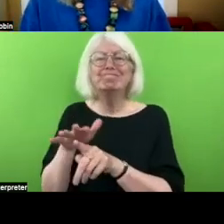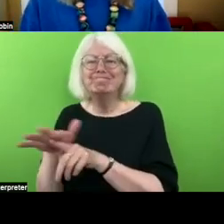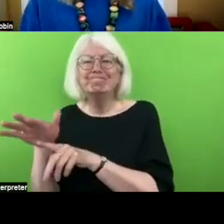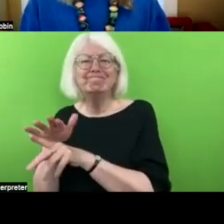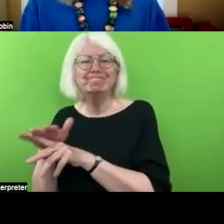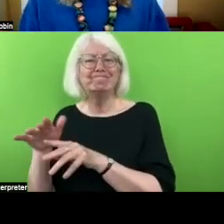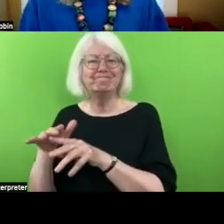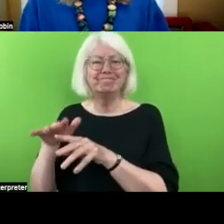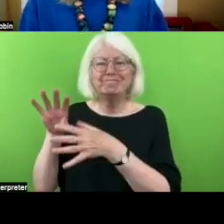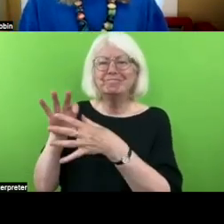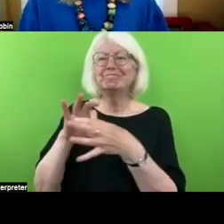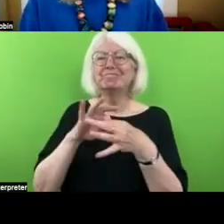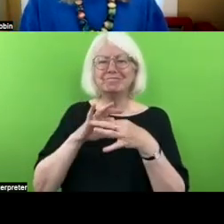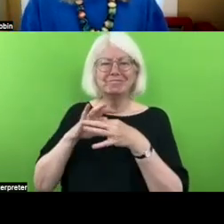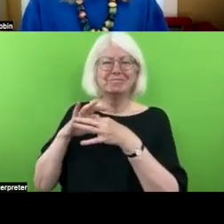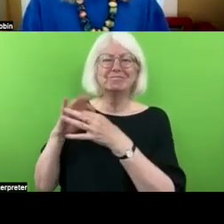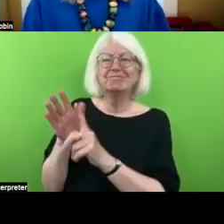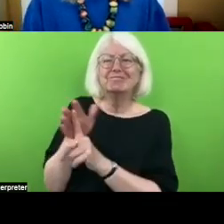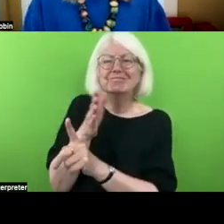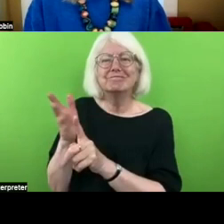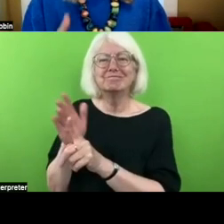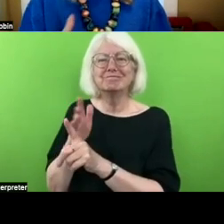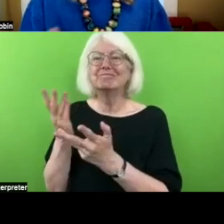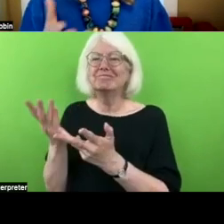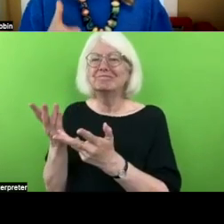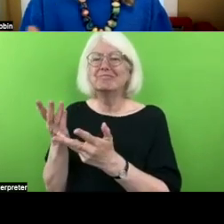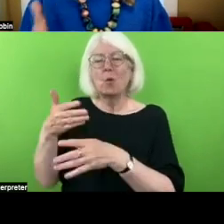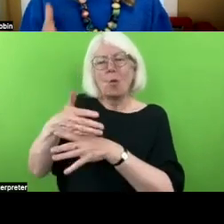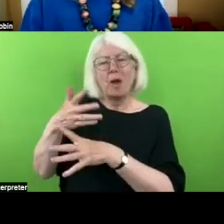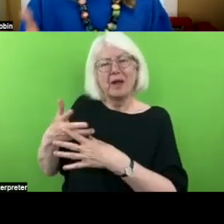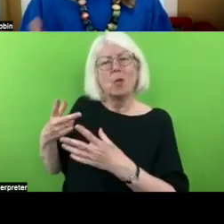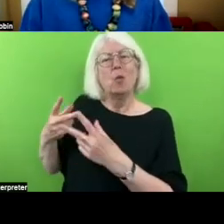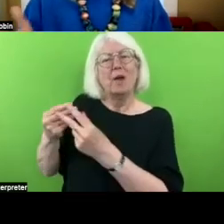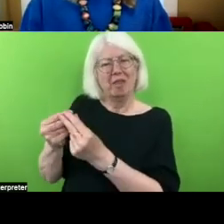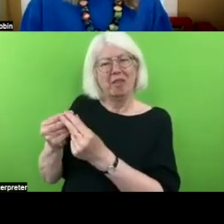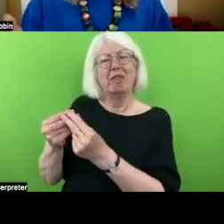relationally, collaboratively with others. Many